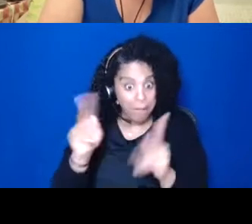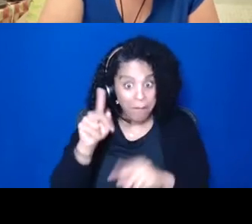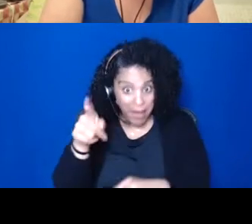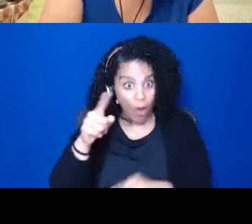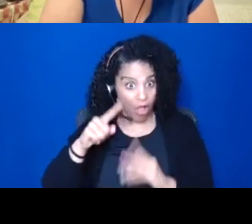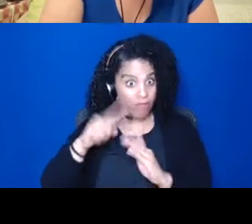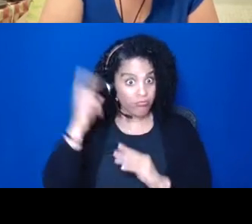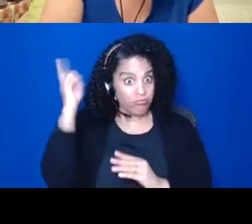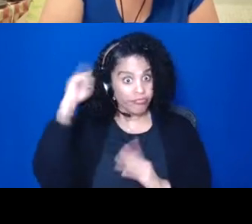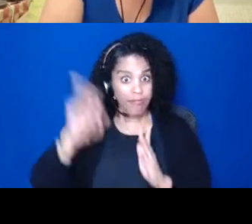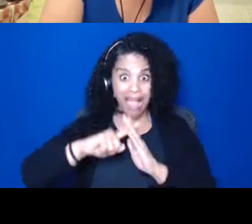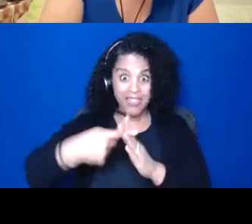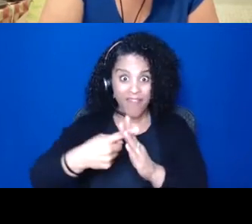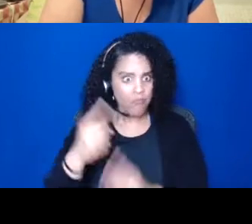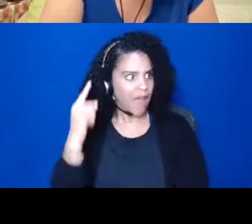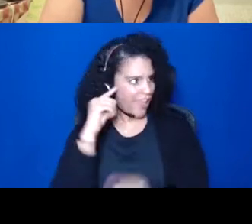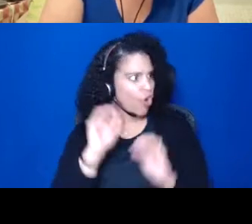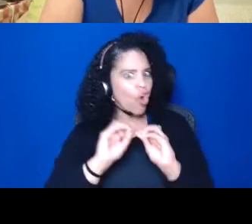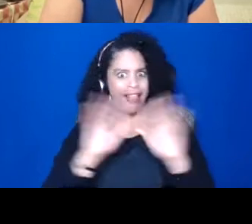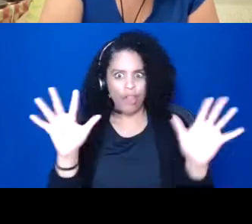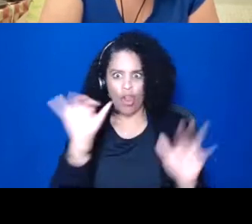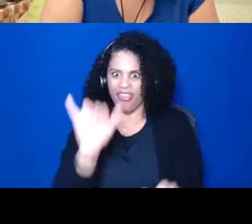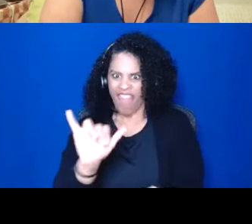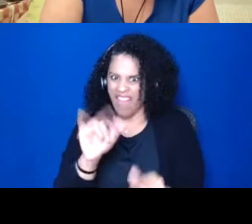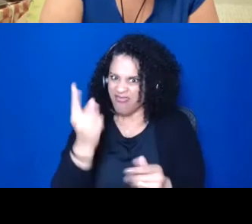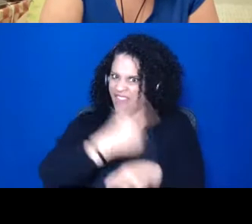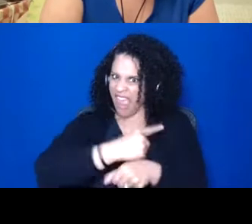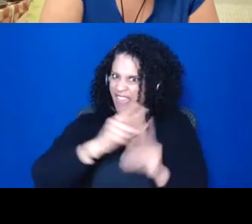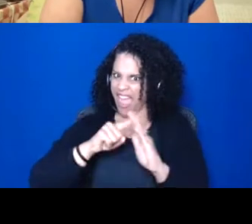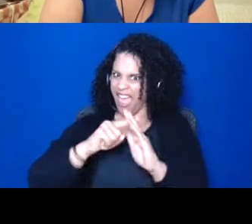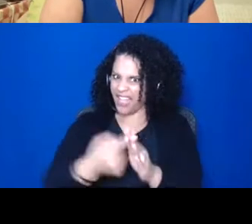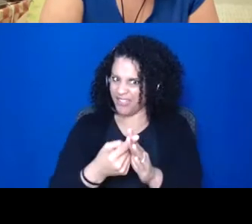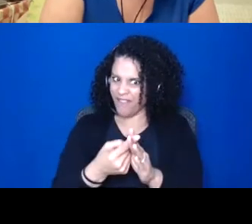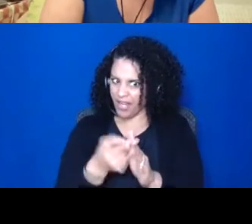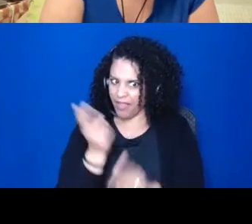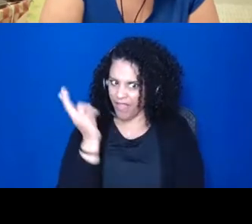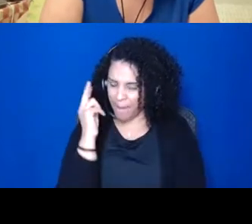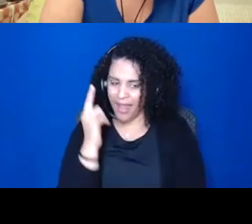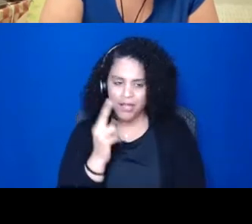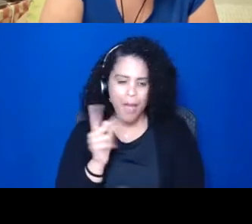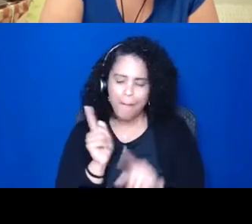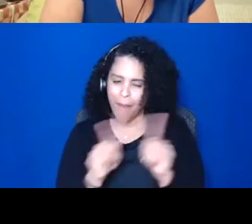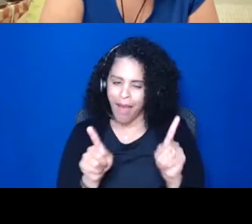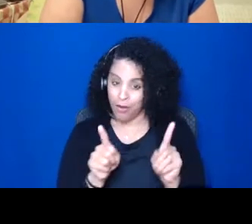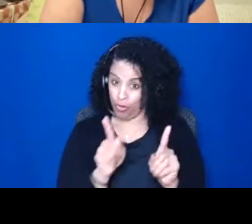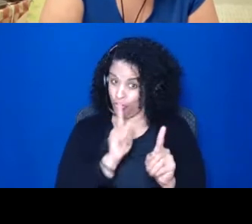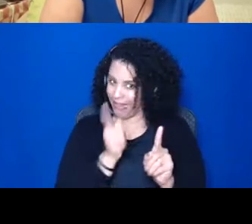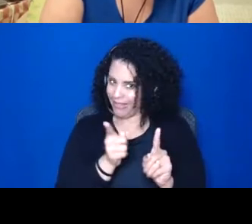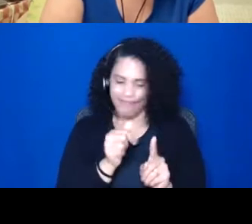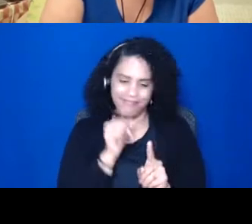they hear pretty clearly on their activation day, but I would say that that's not been very many